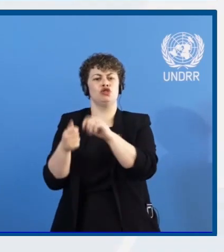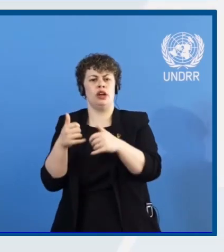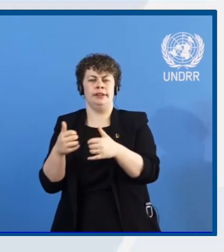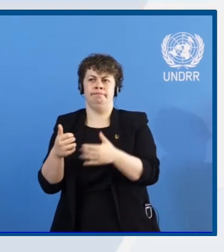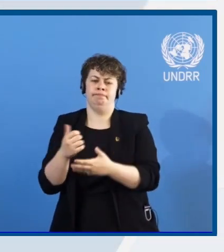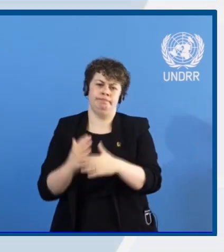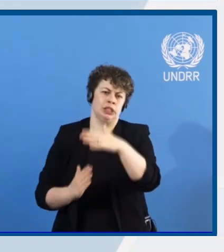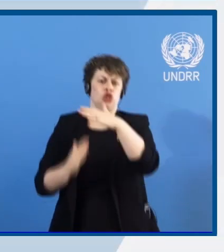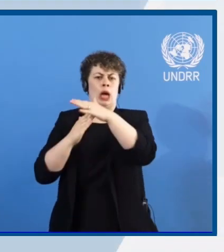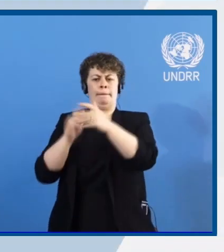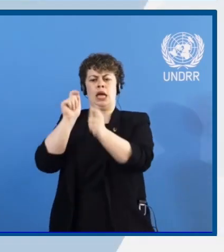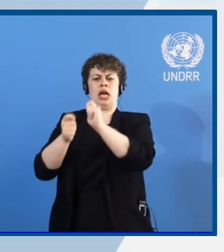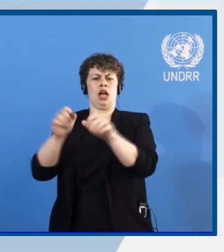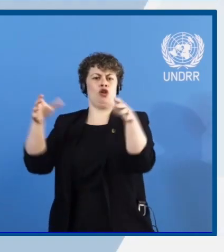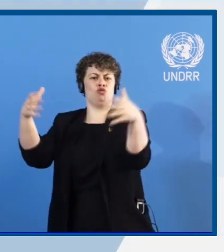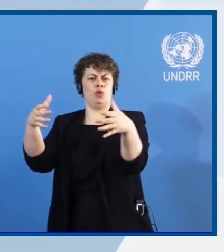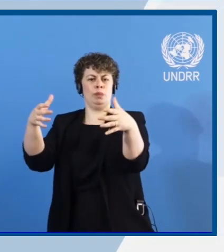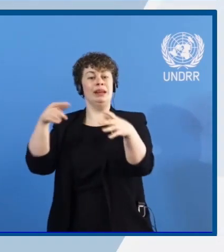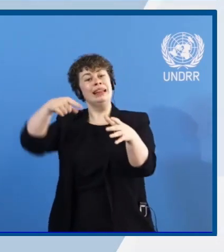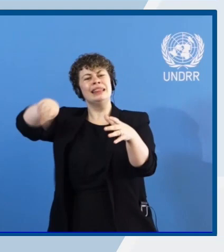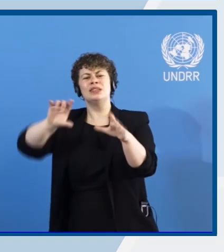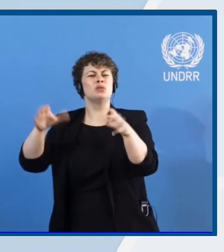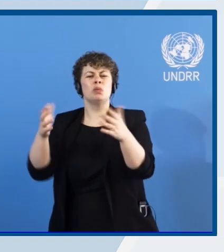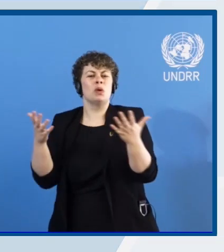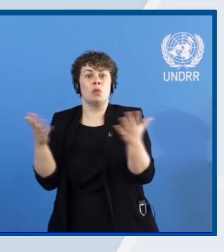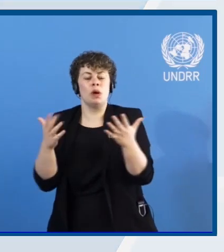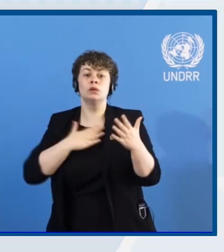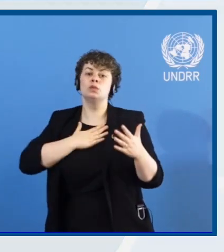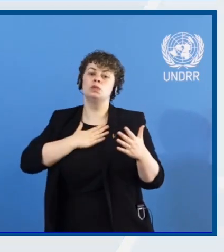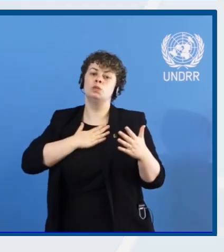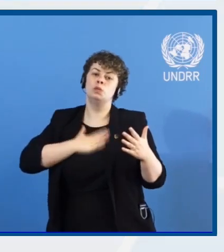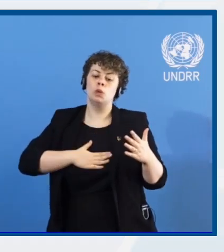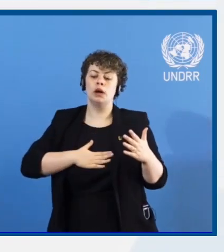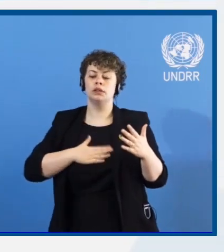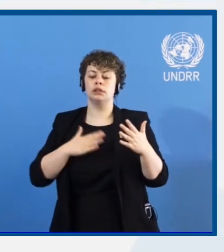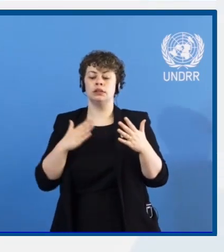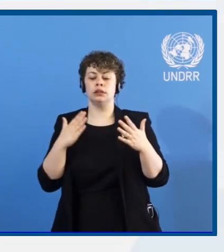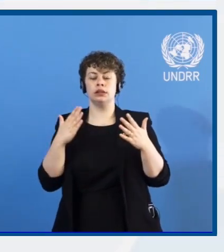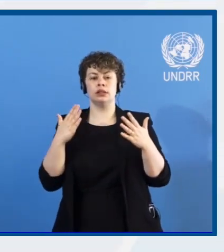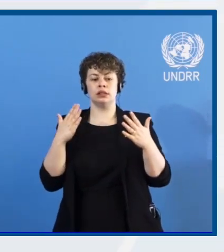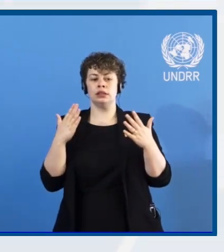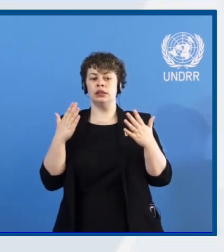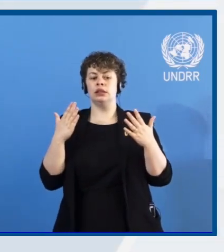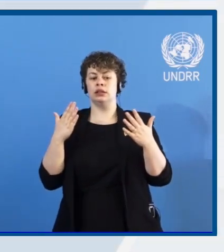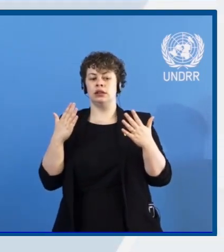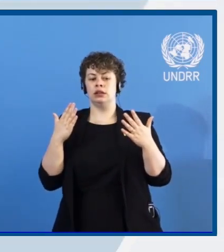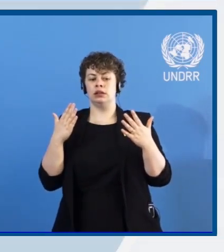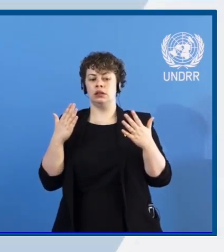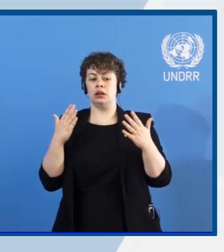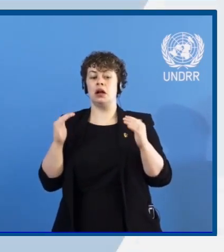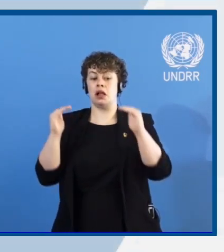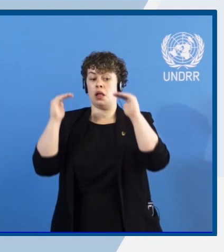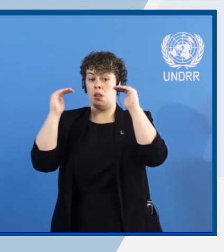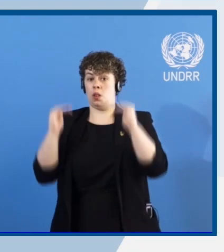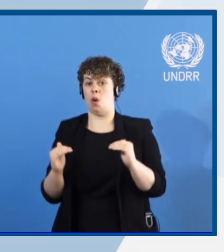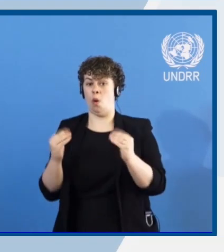increasing flows, quality, effectiveness, and accessibility of adaptation finance. And in April this